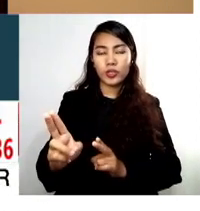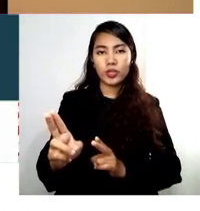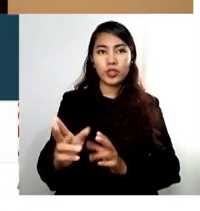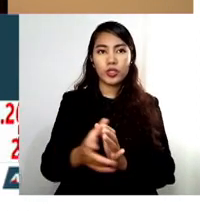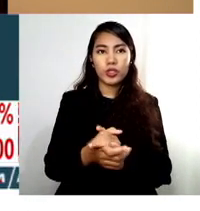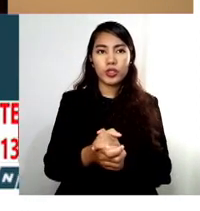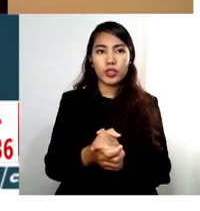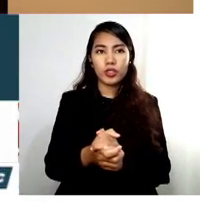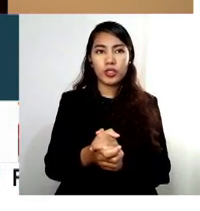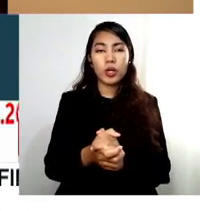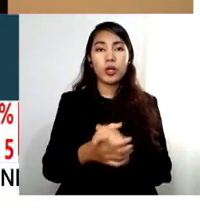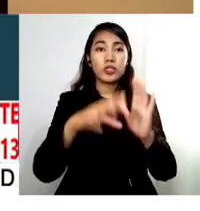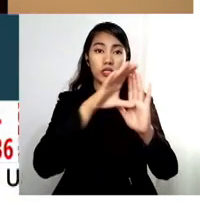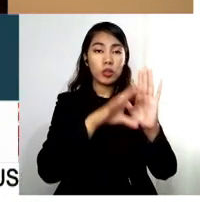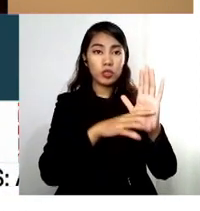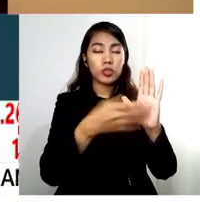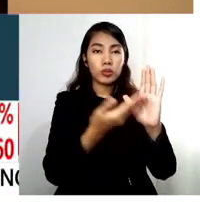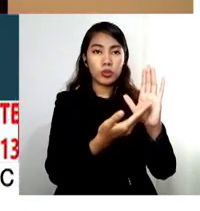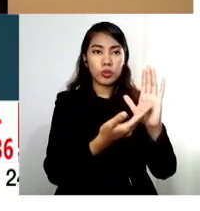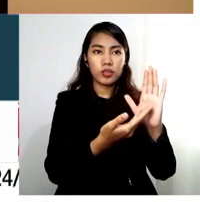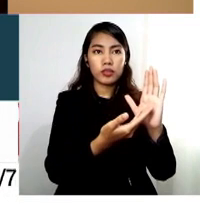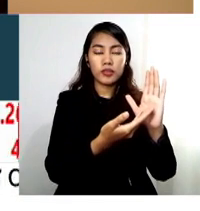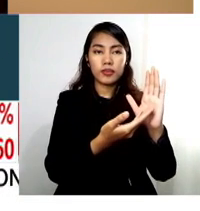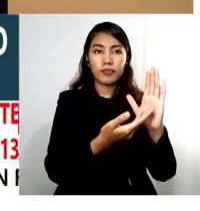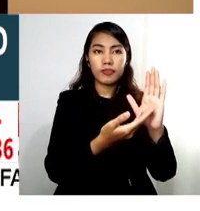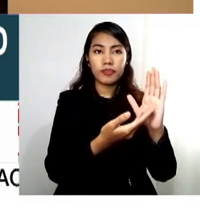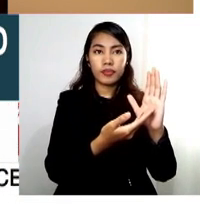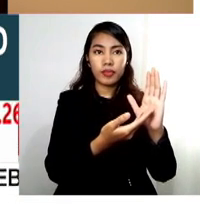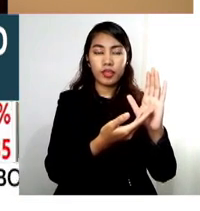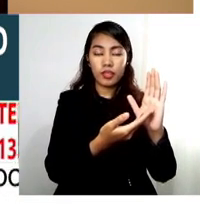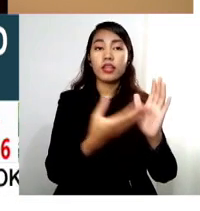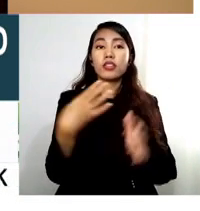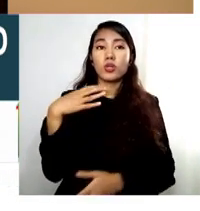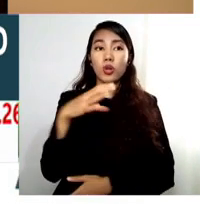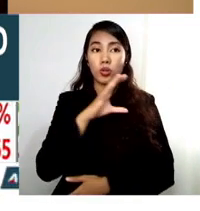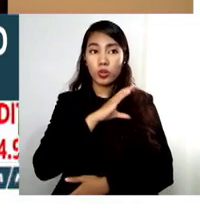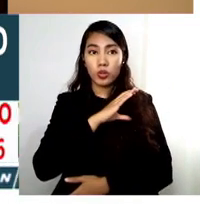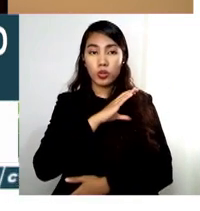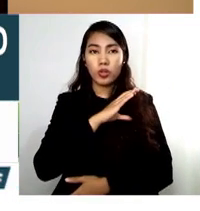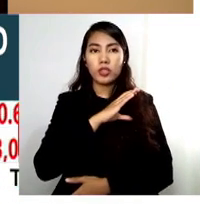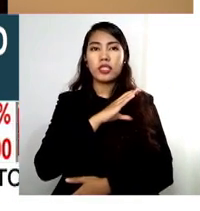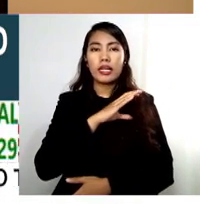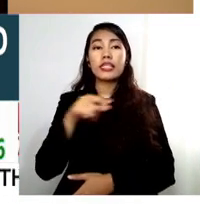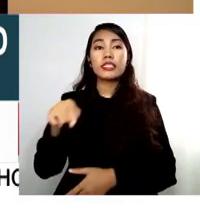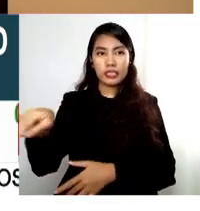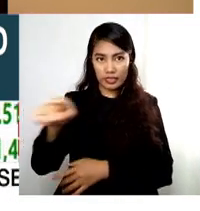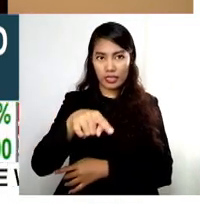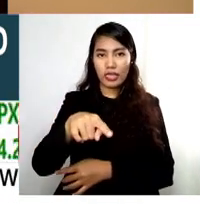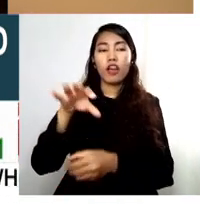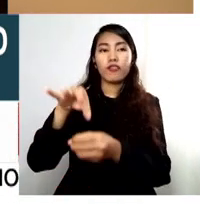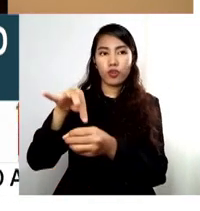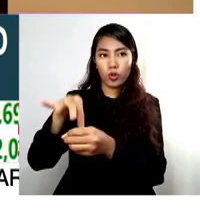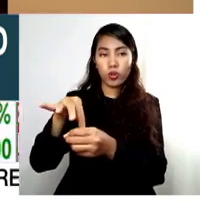appears in our constitution, that the House of Representatives is a co-equal branch and they should be the ones selecting the